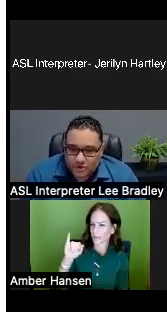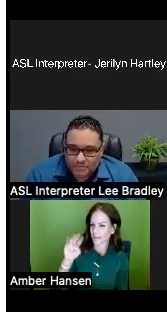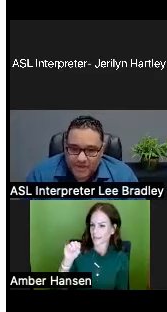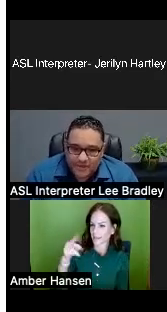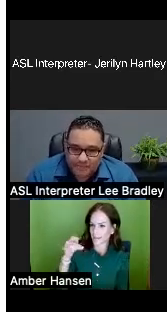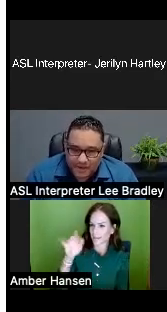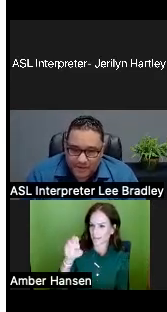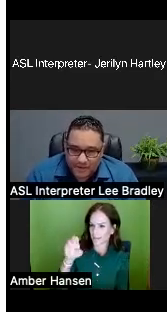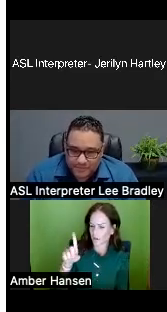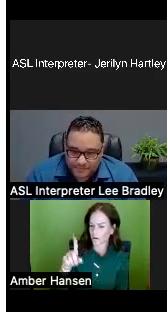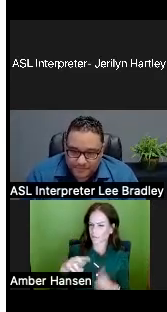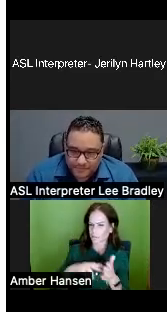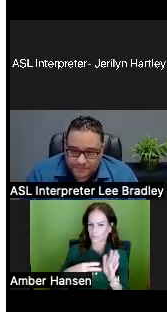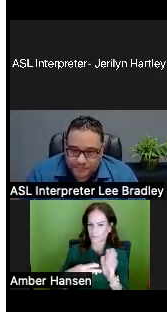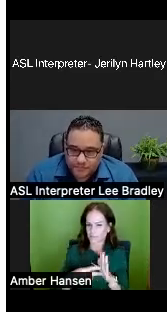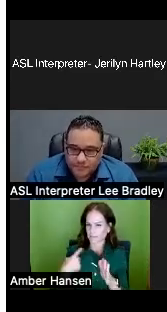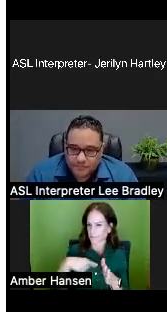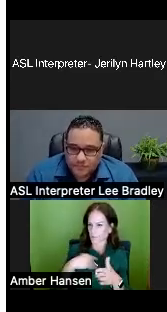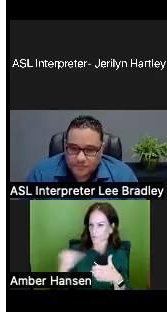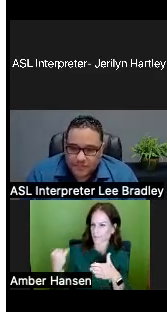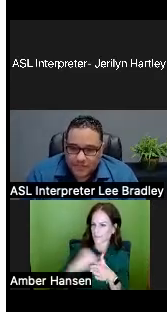The term hearing impaired